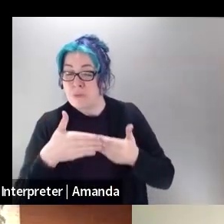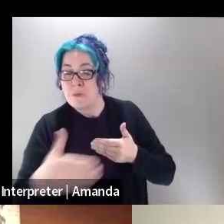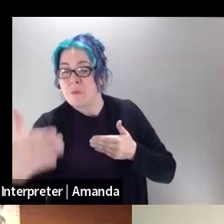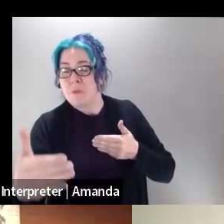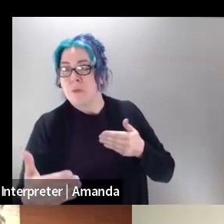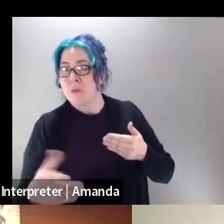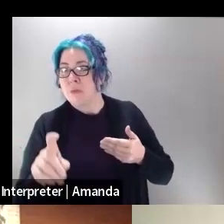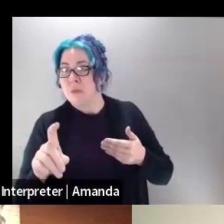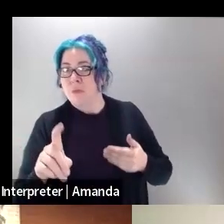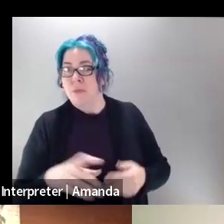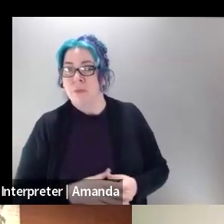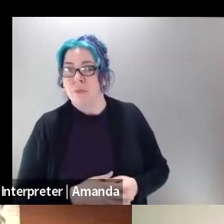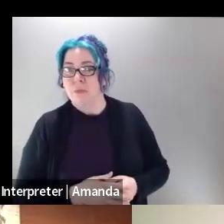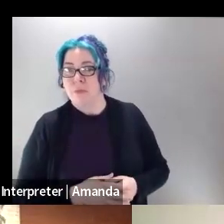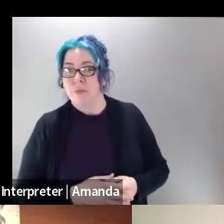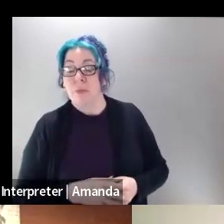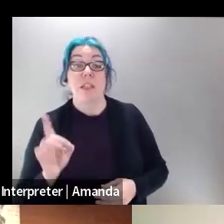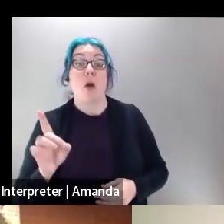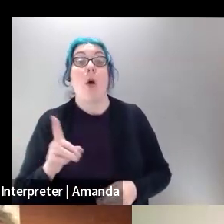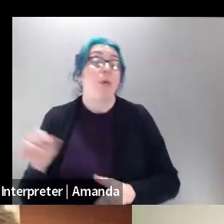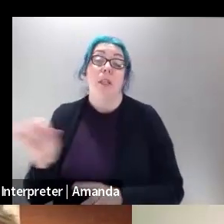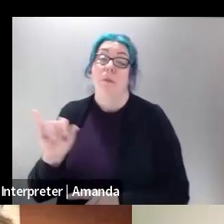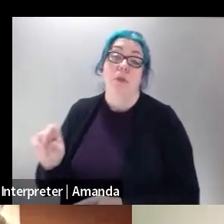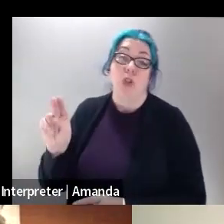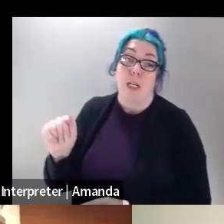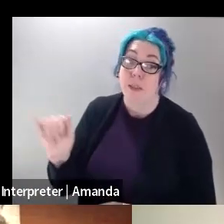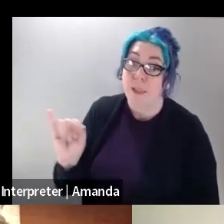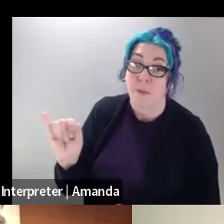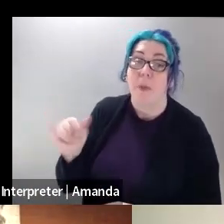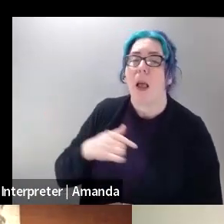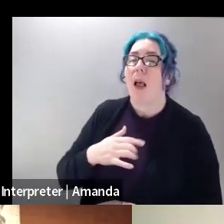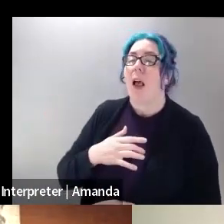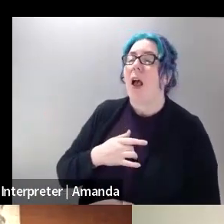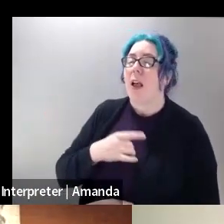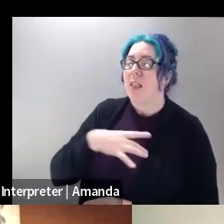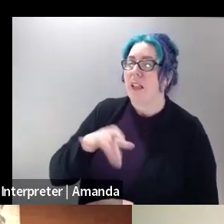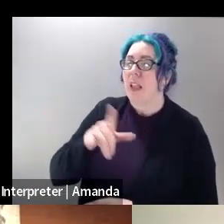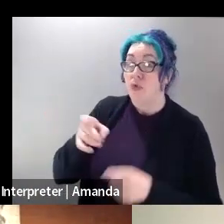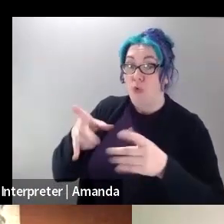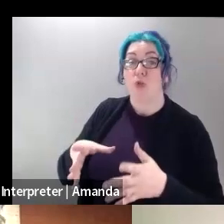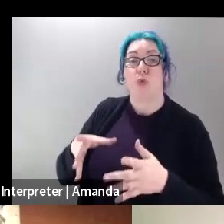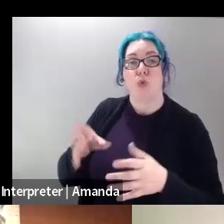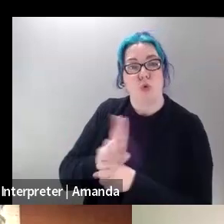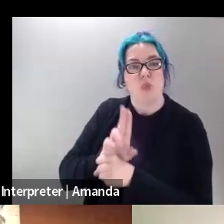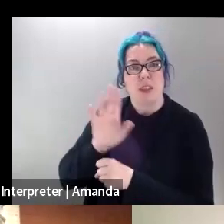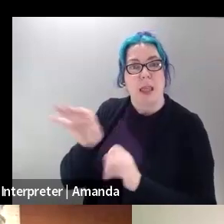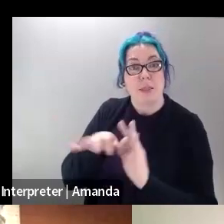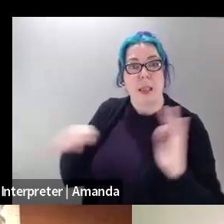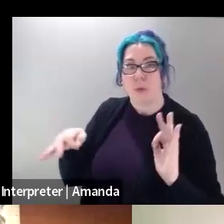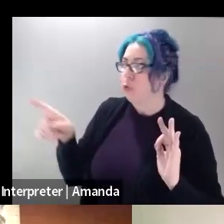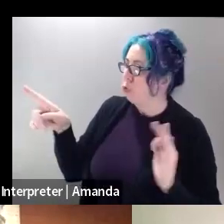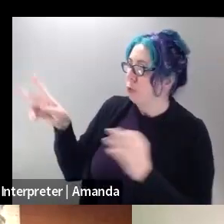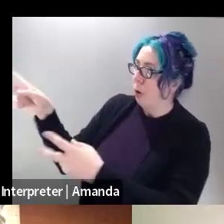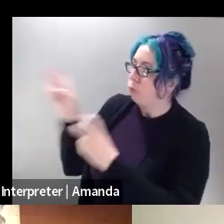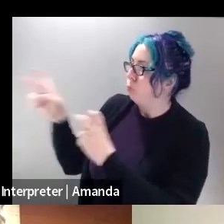like it's certainly like to see the director use the language that we have agreed to, or model that, I think is a